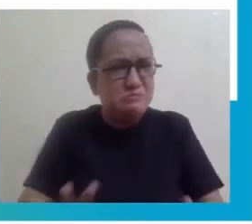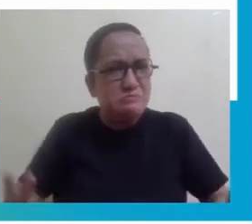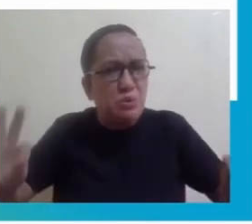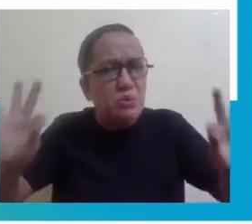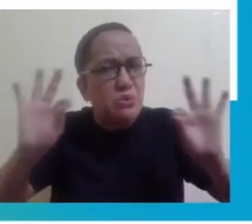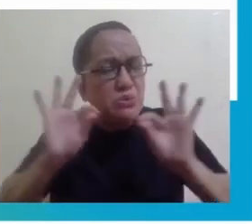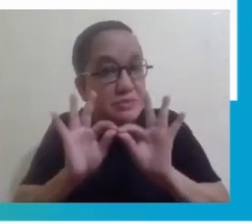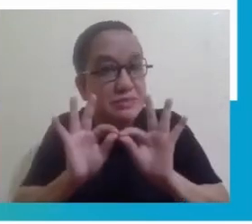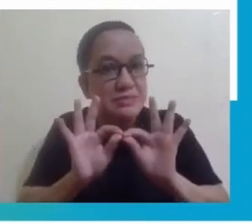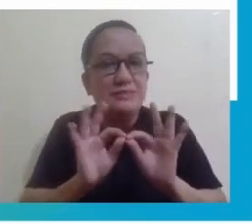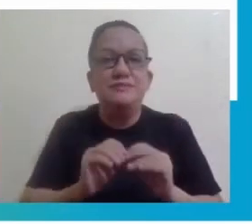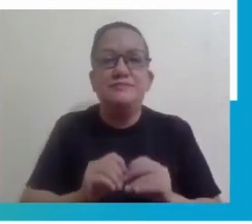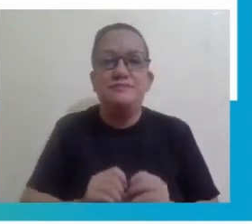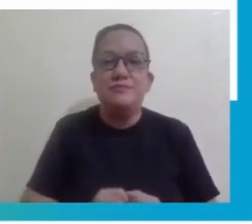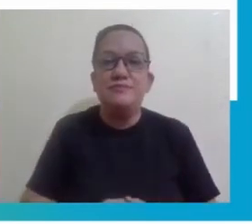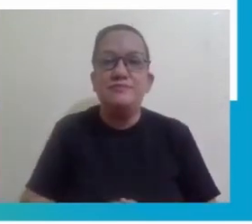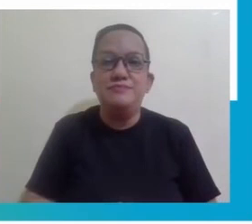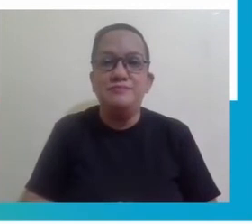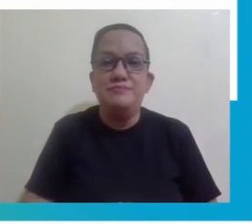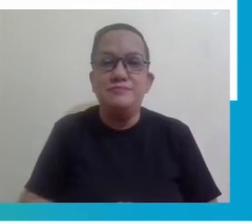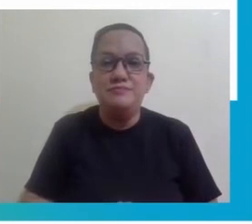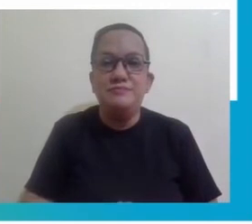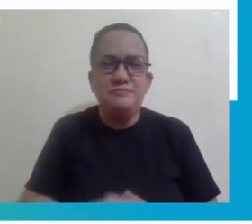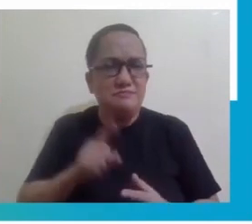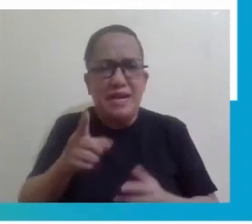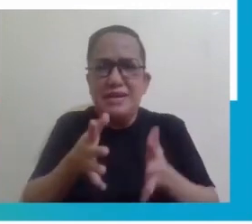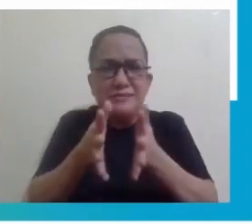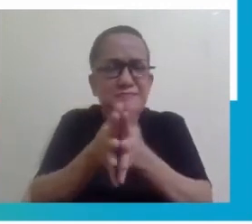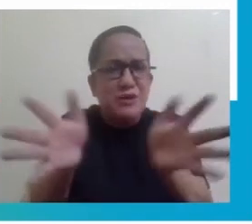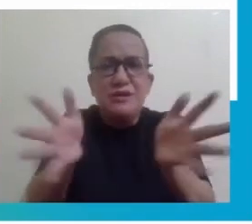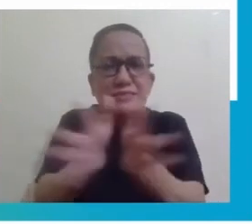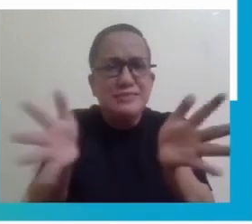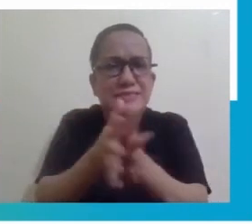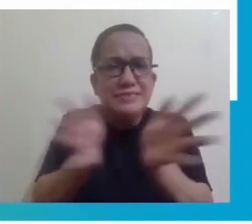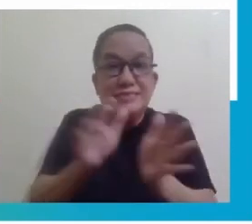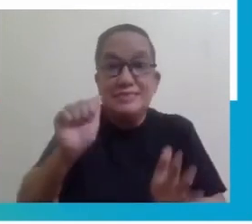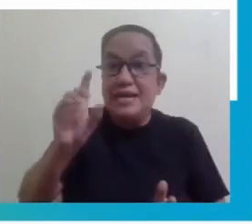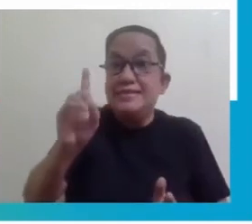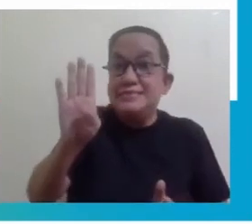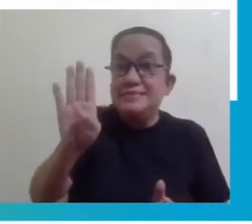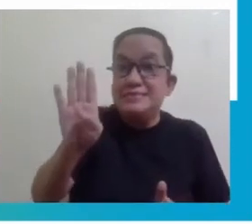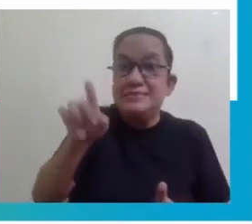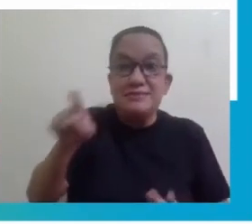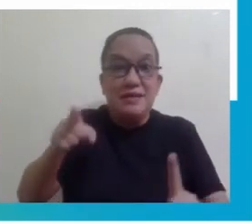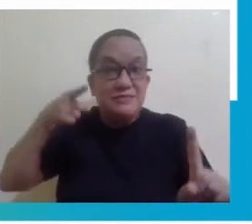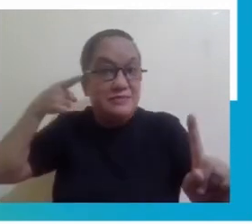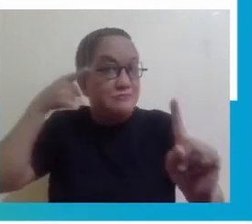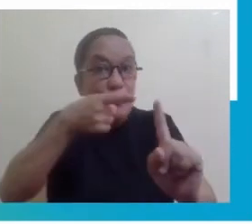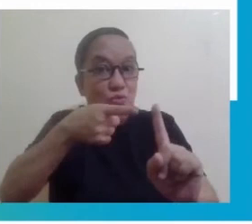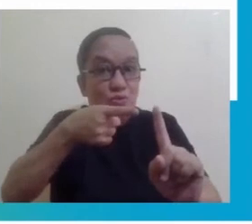As I mentioned earlier, under Strategy 2030, ADB is committed to reach $80 billion in cumulative climate financing for